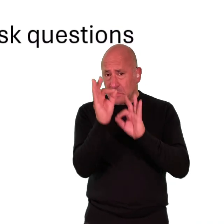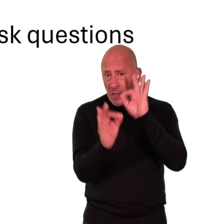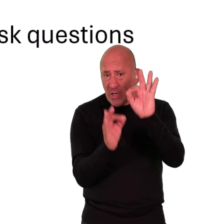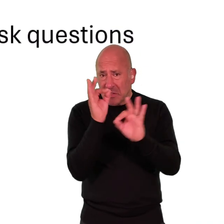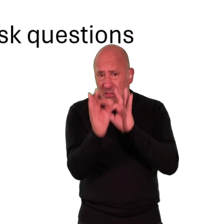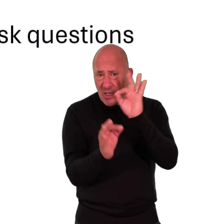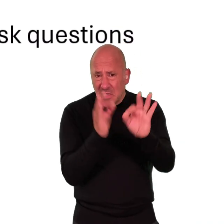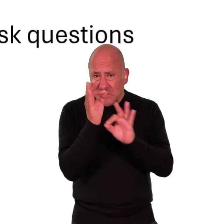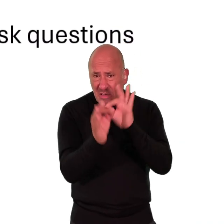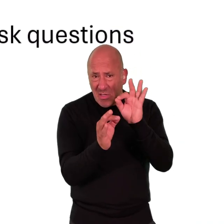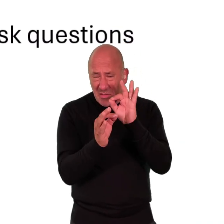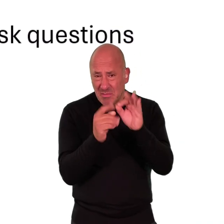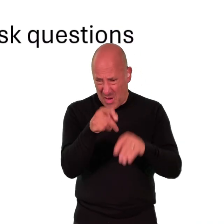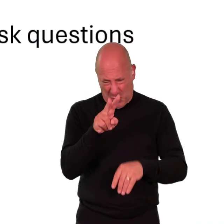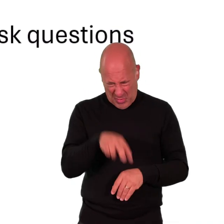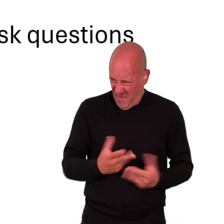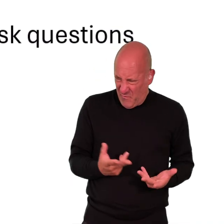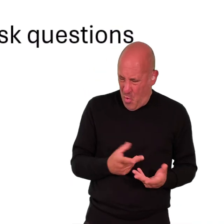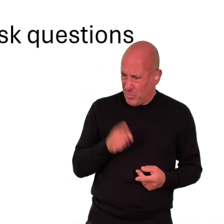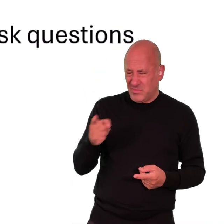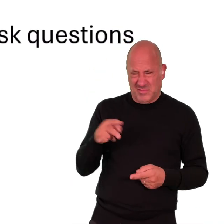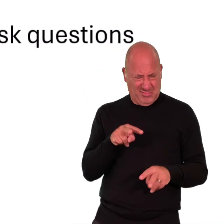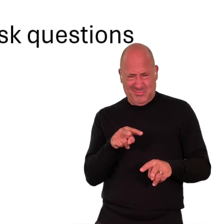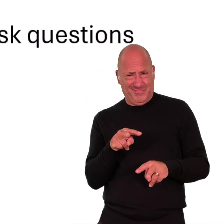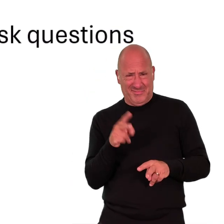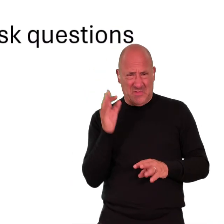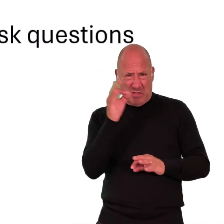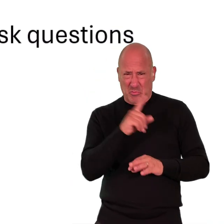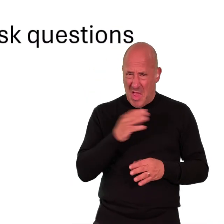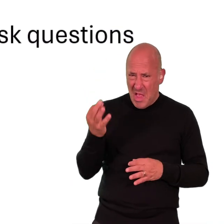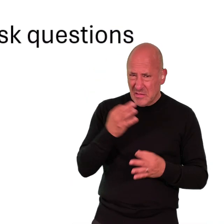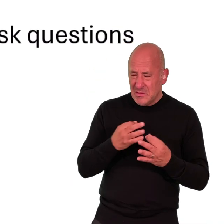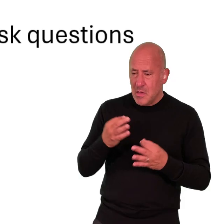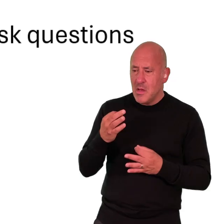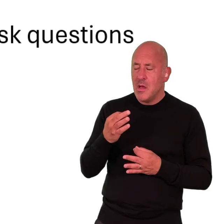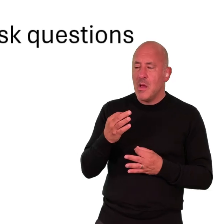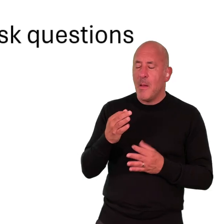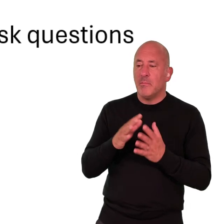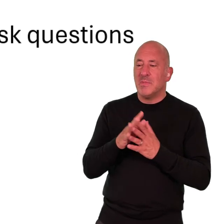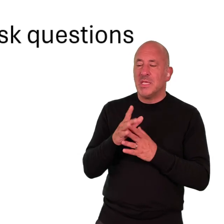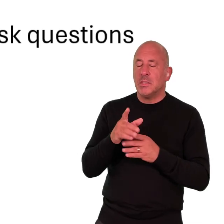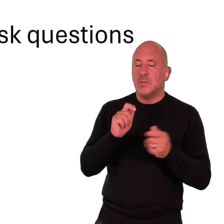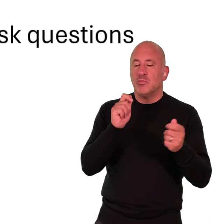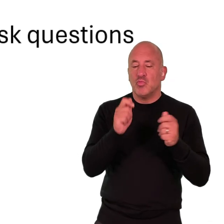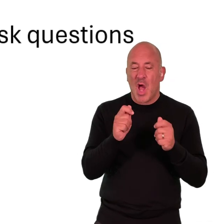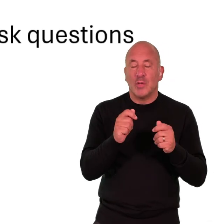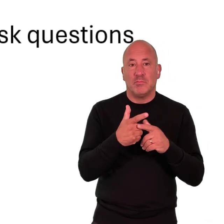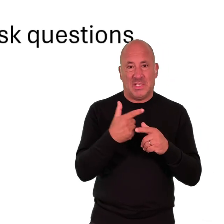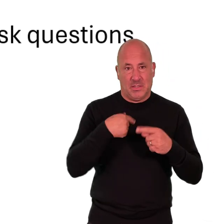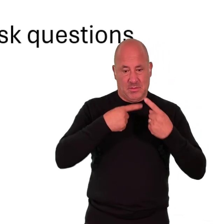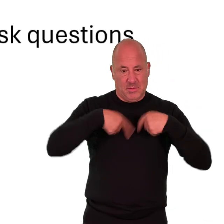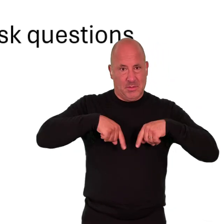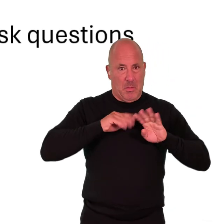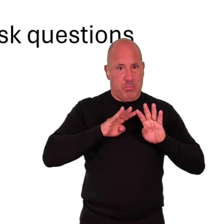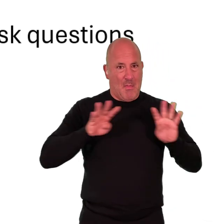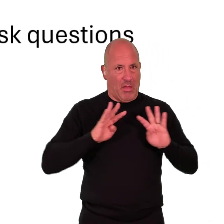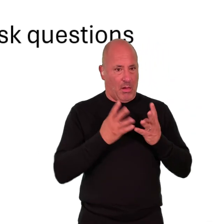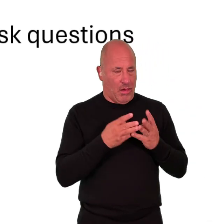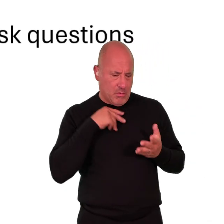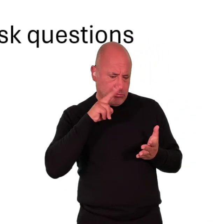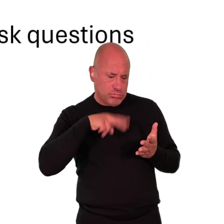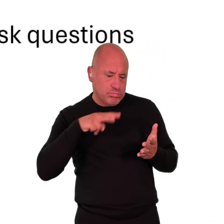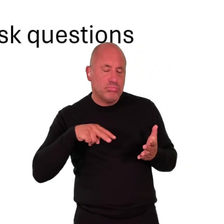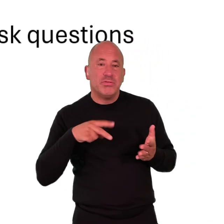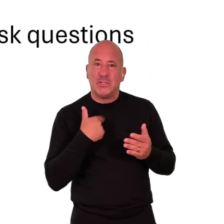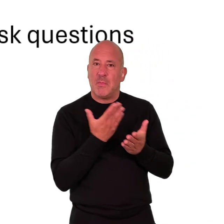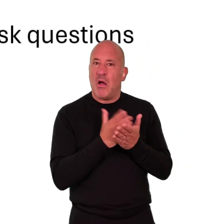clear to a grant decision panel. Never underestimate how helpful it is to have a second opinion to help you focus in